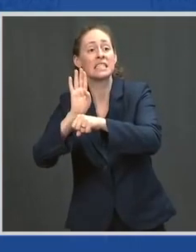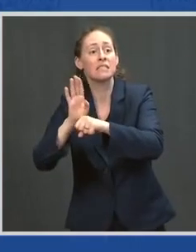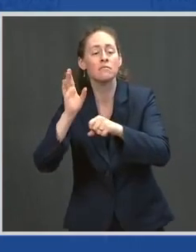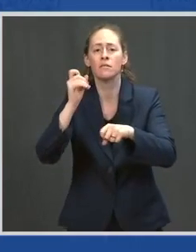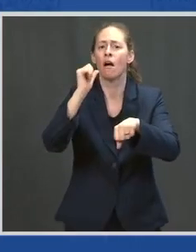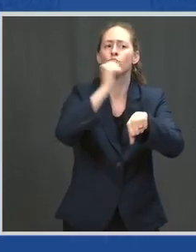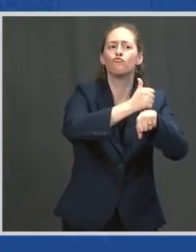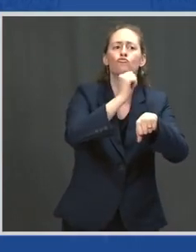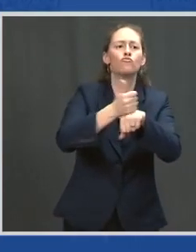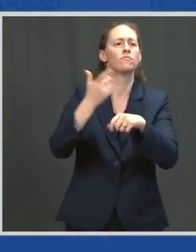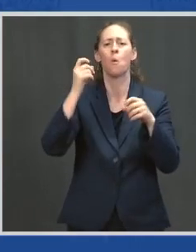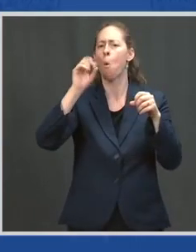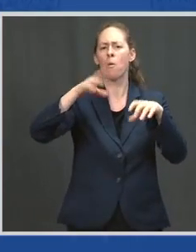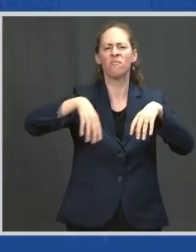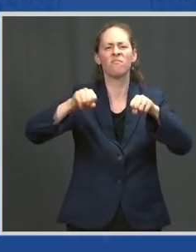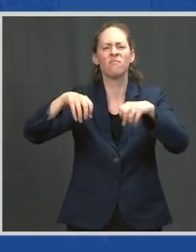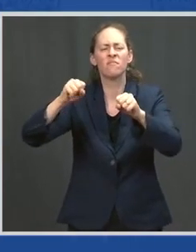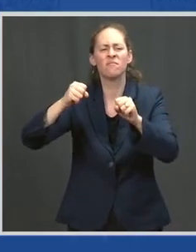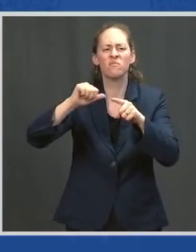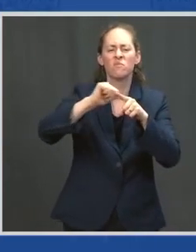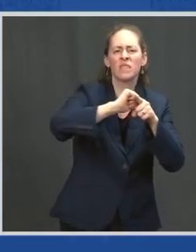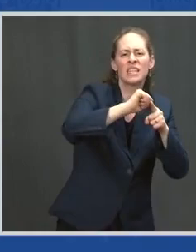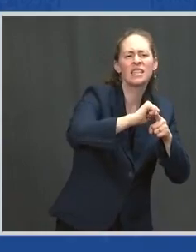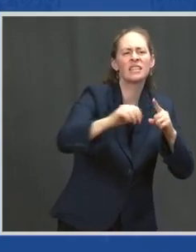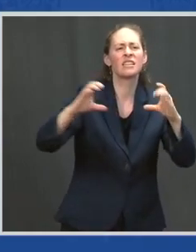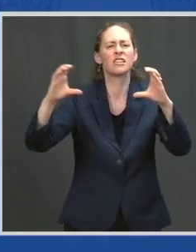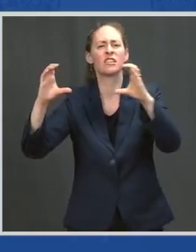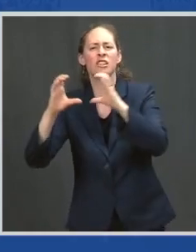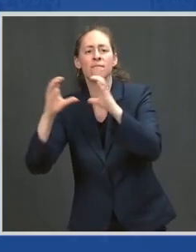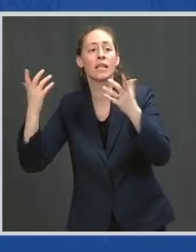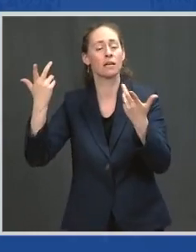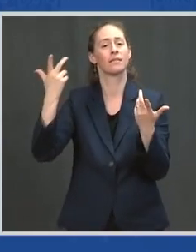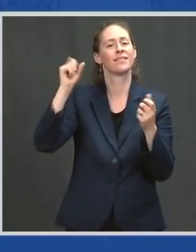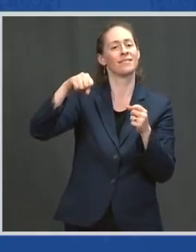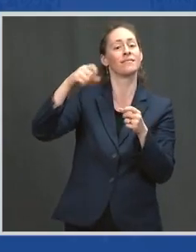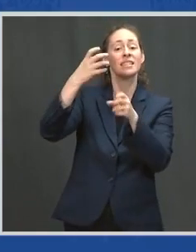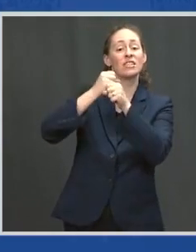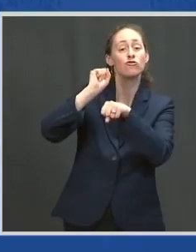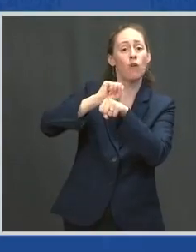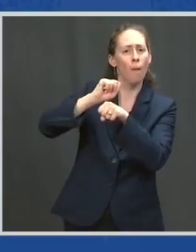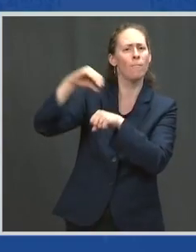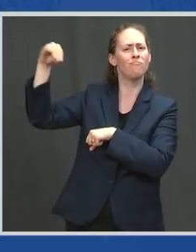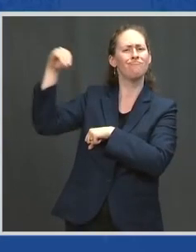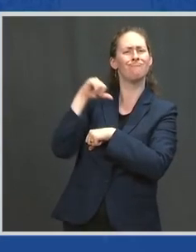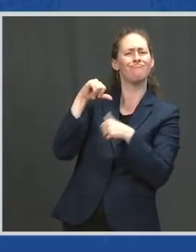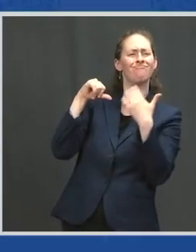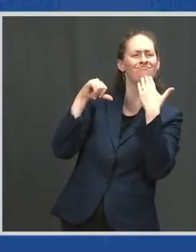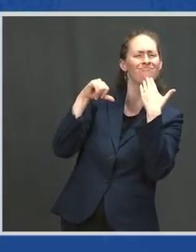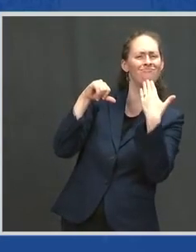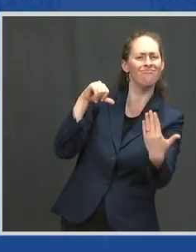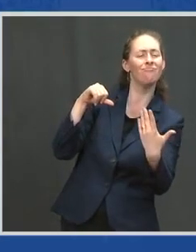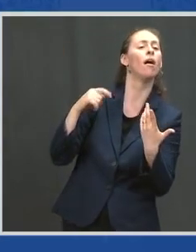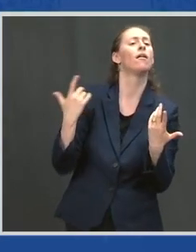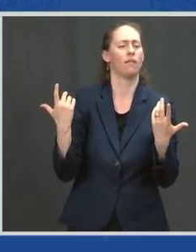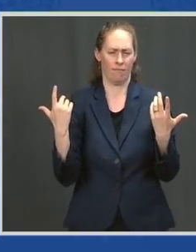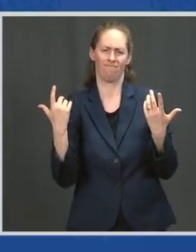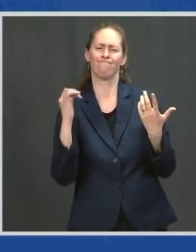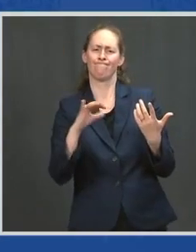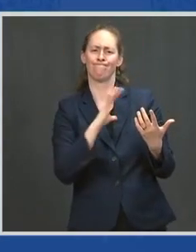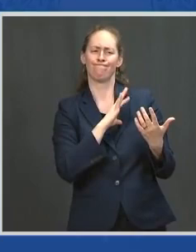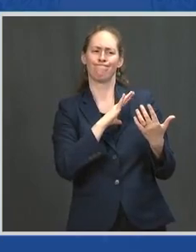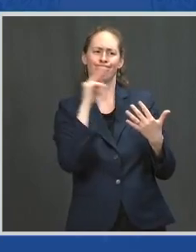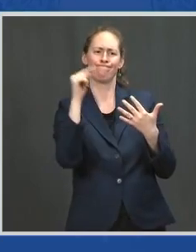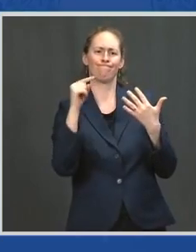paying job in a business in town. We just met with students at the HVAC workshop,